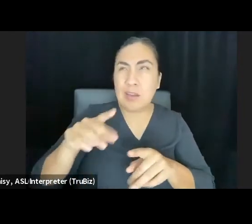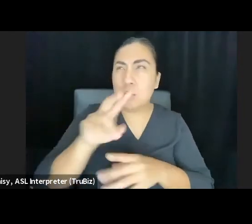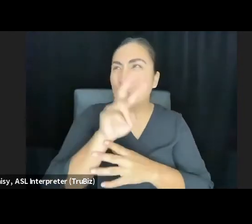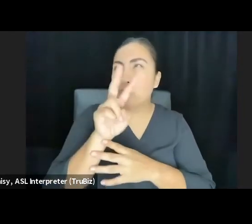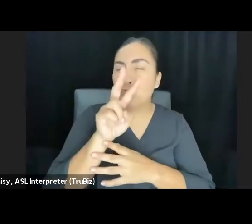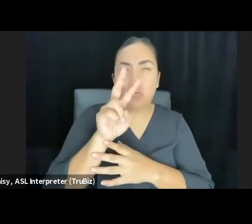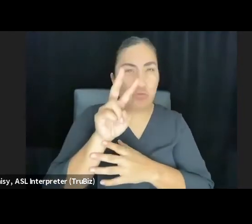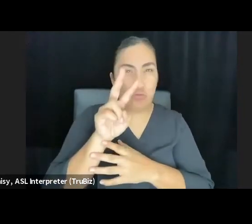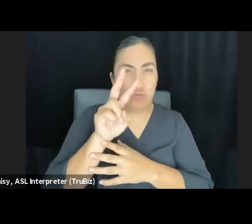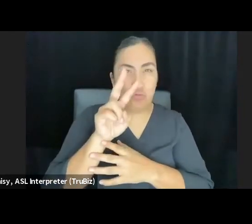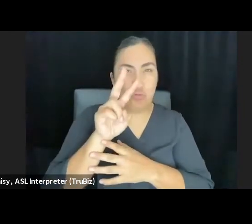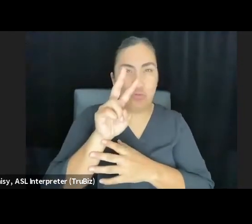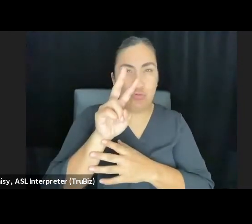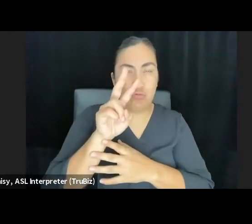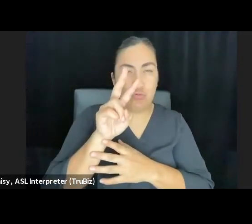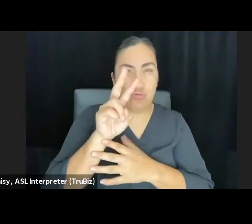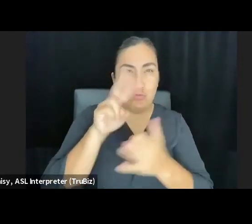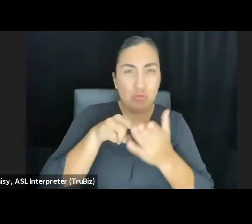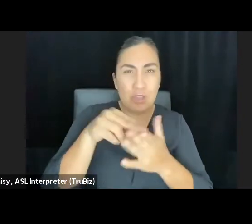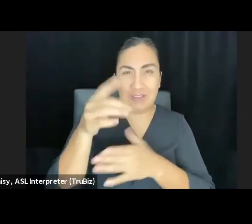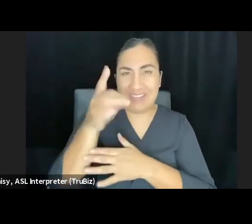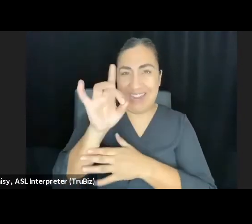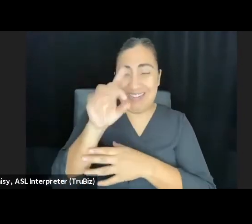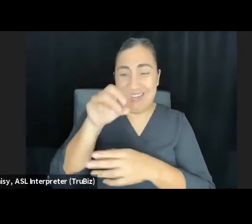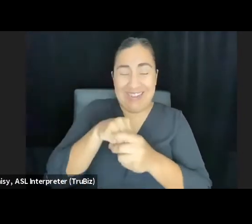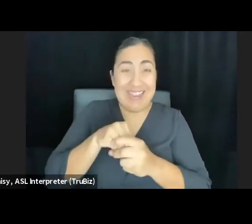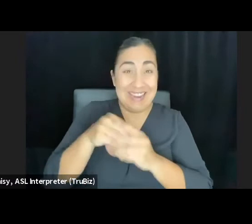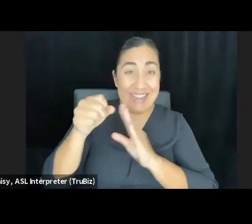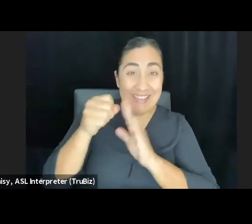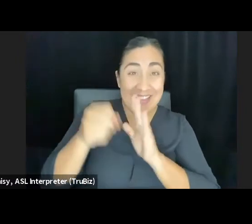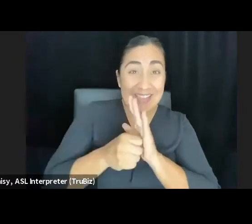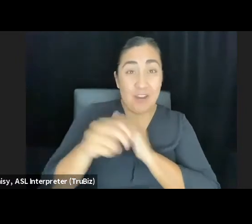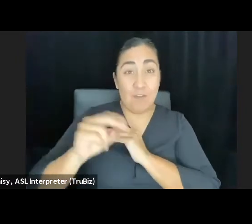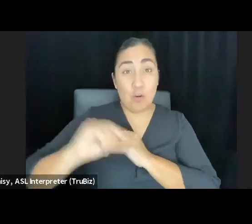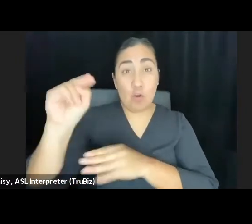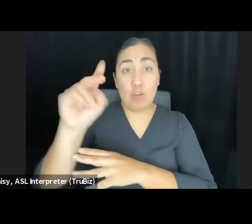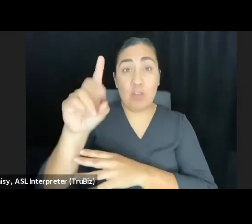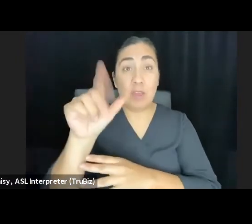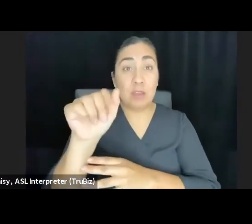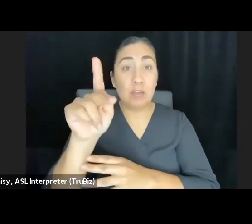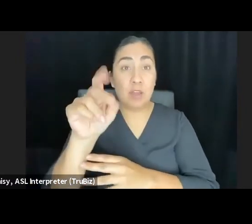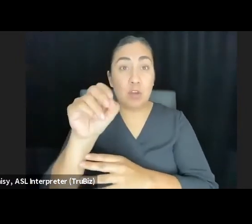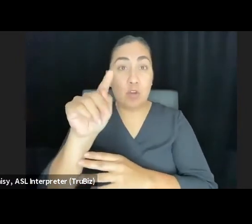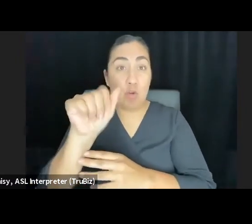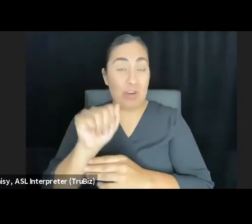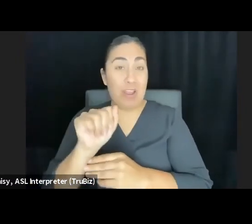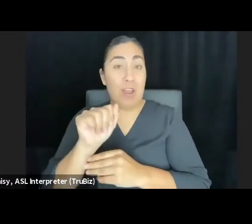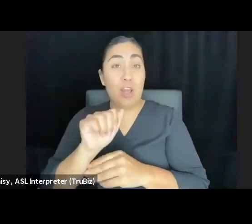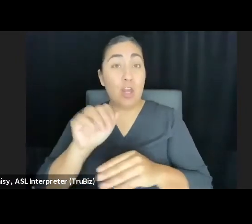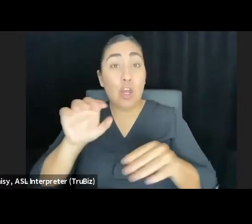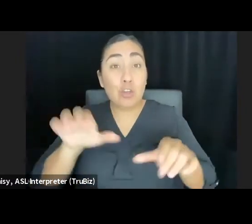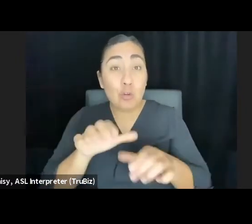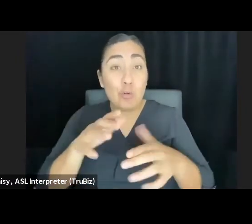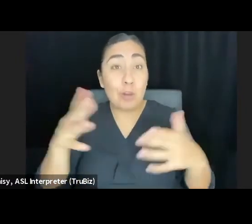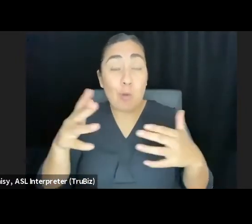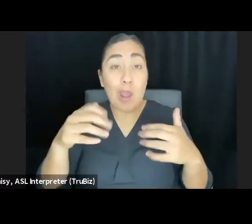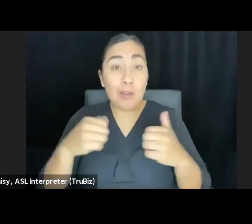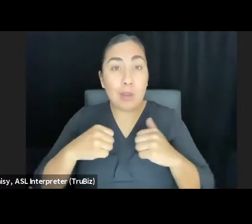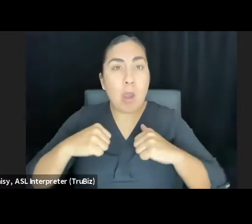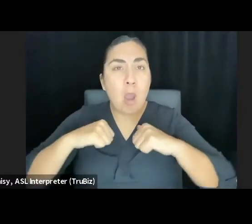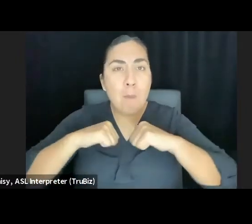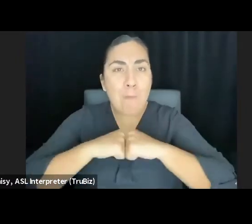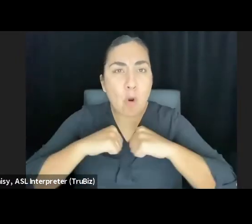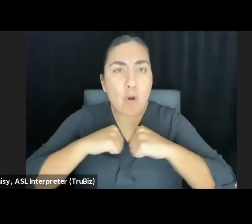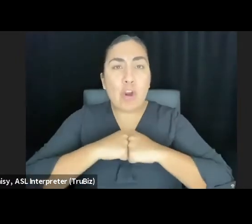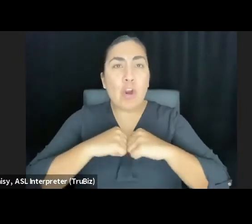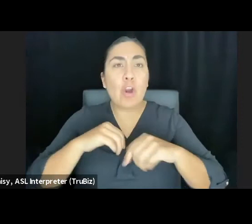2018 in the state of North Dakota, where they were doing voter suppression for not